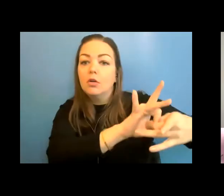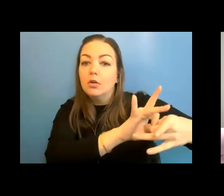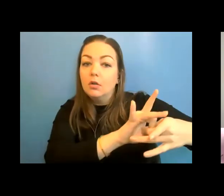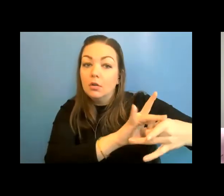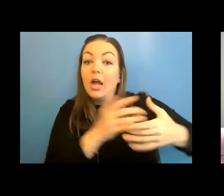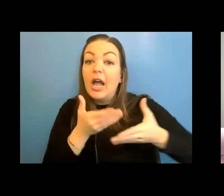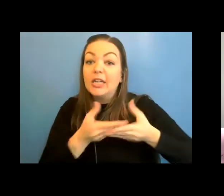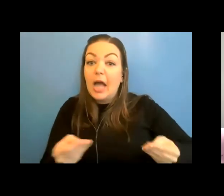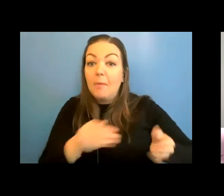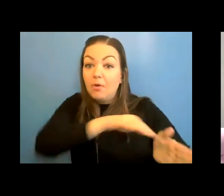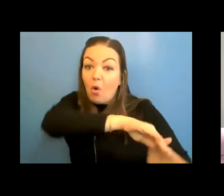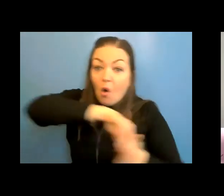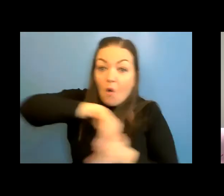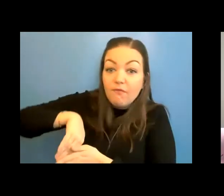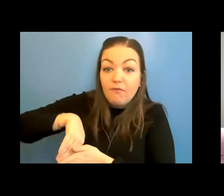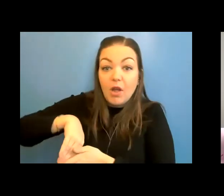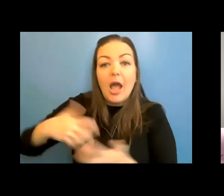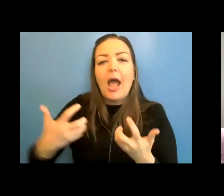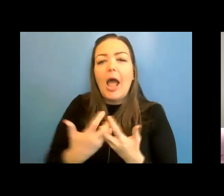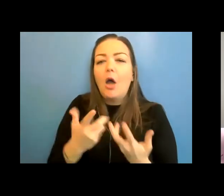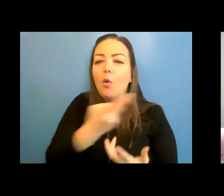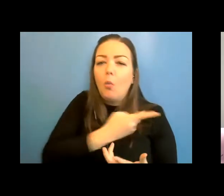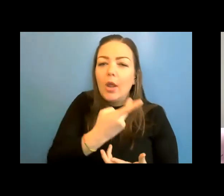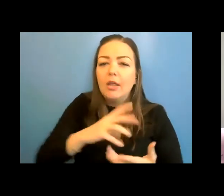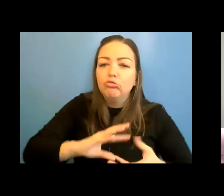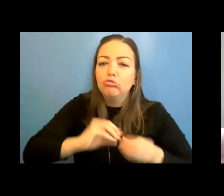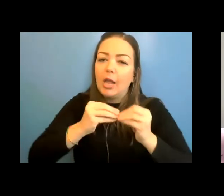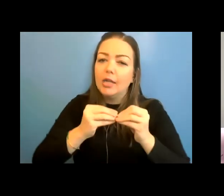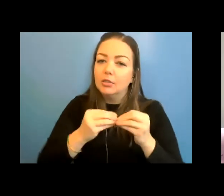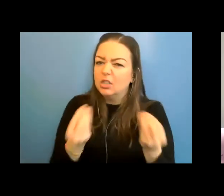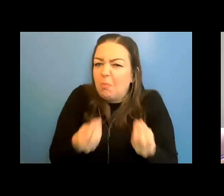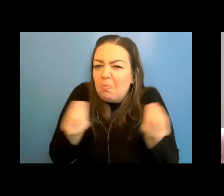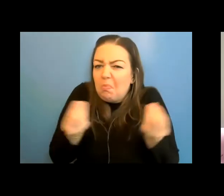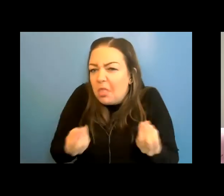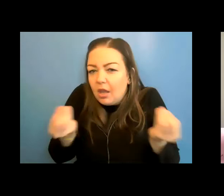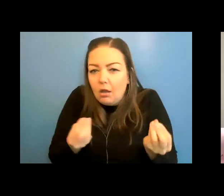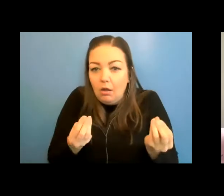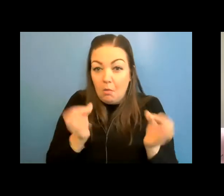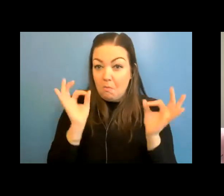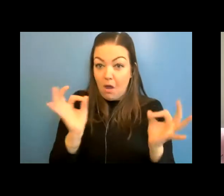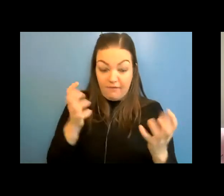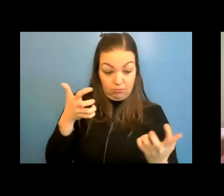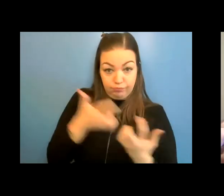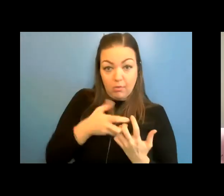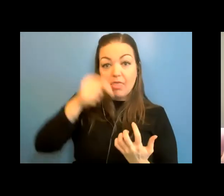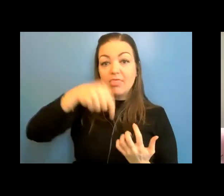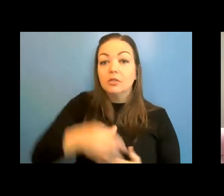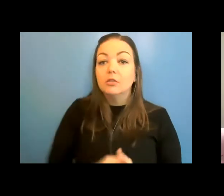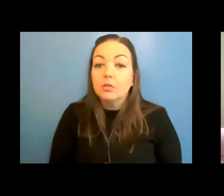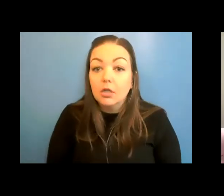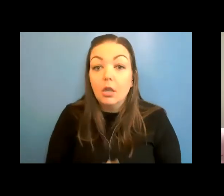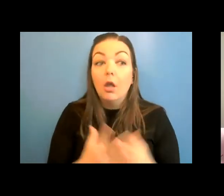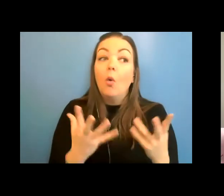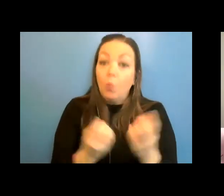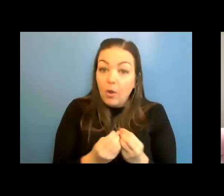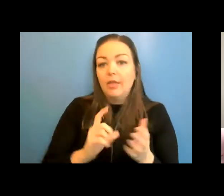could best create something that might look at that particular area of work and bring disabled